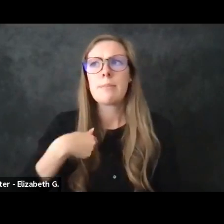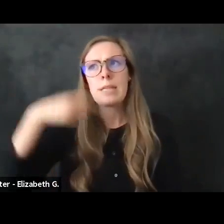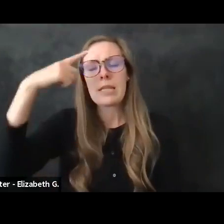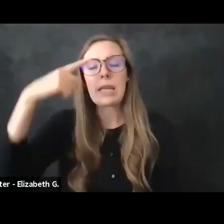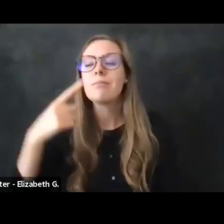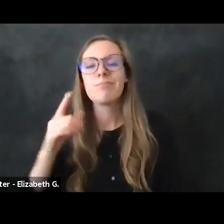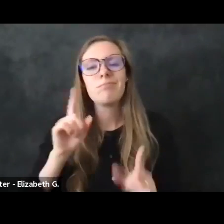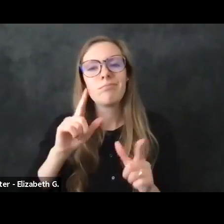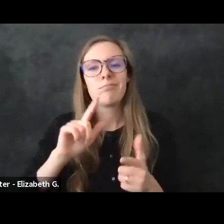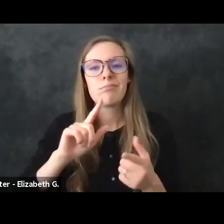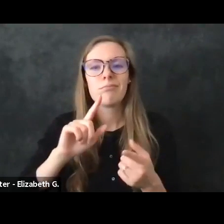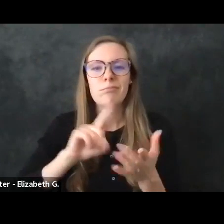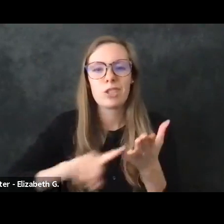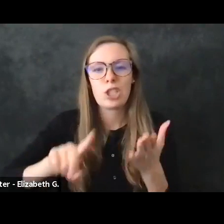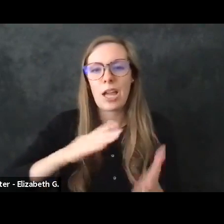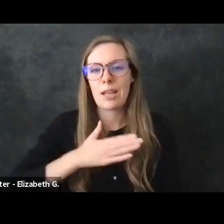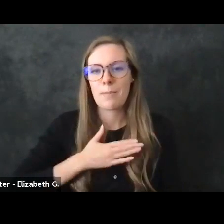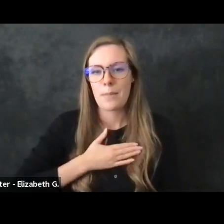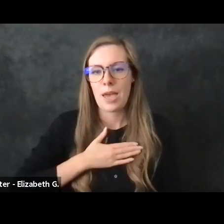to